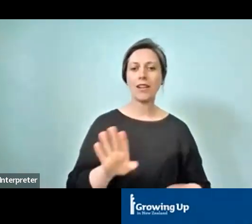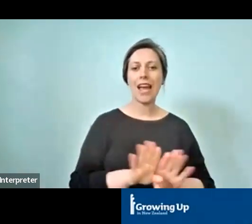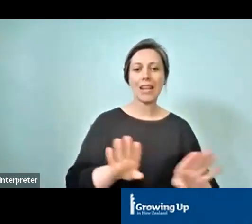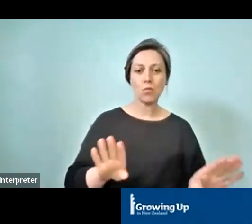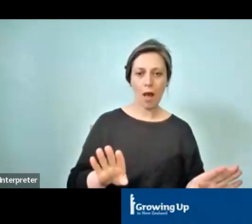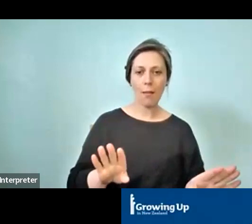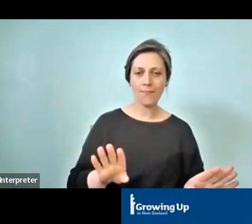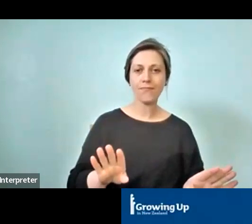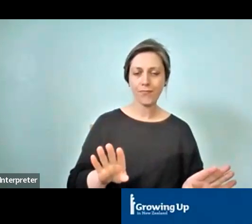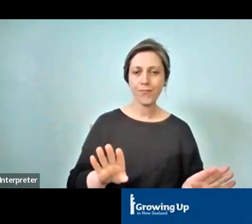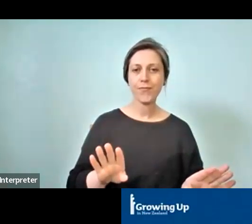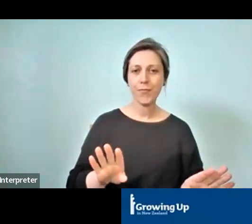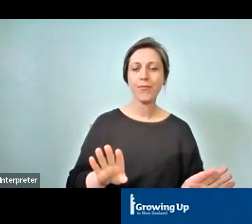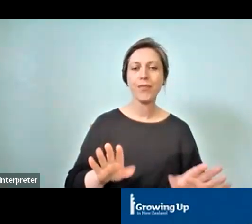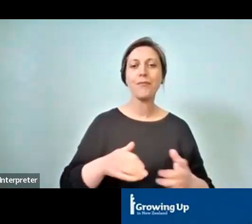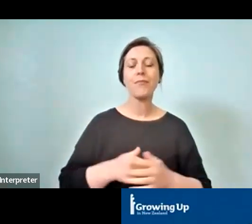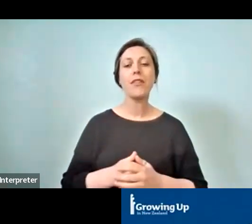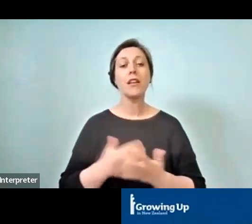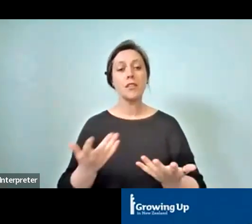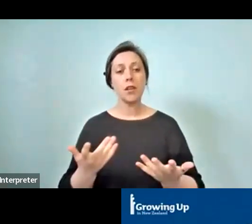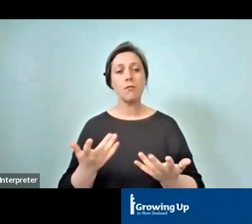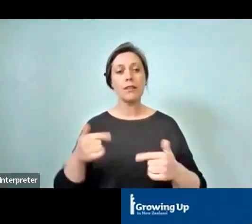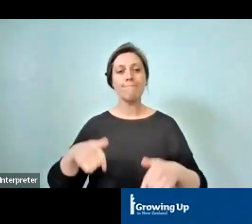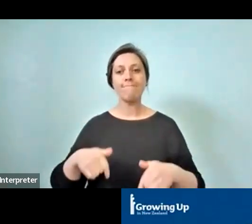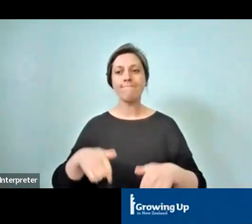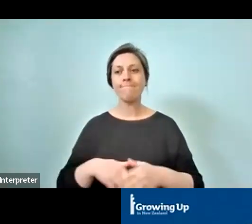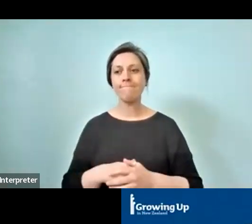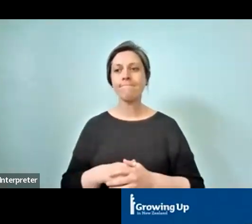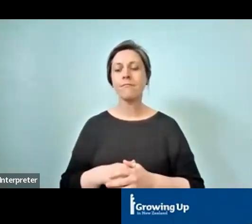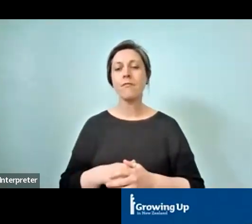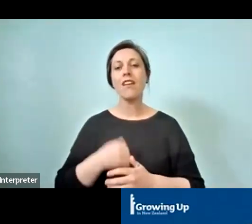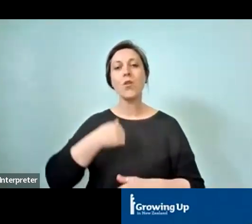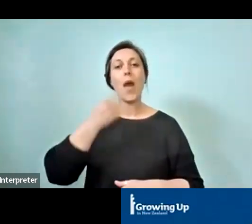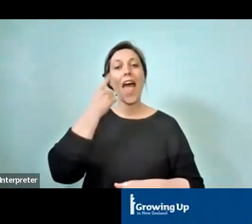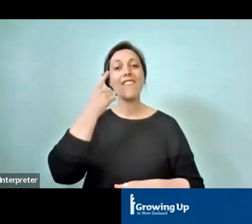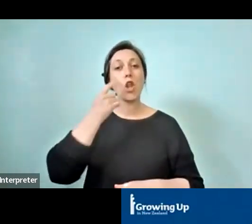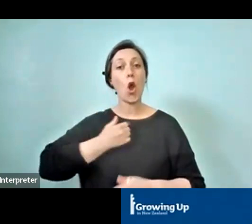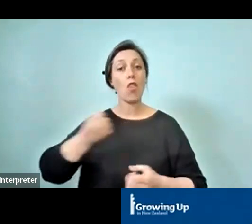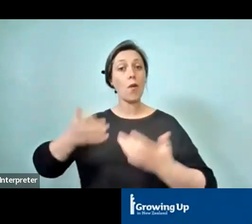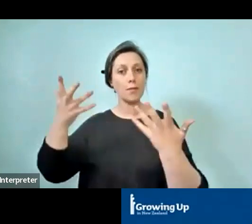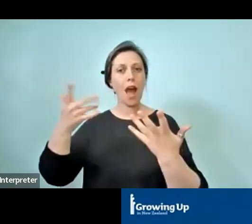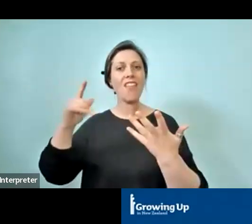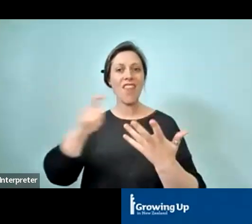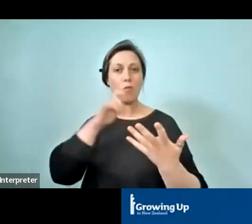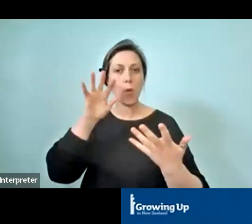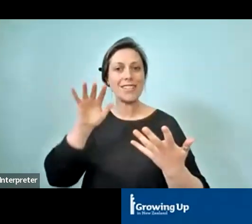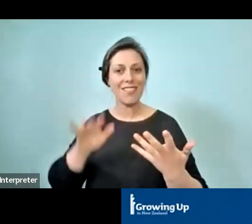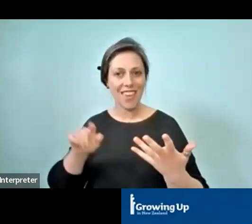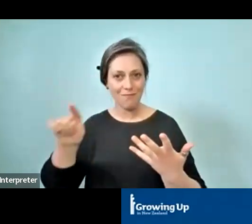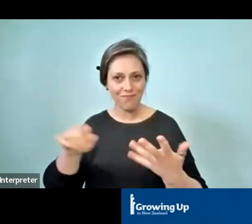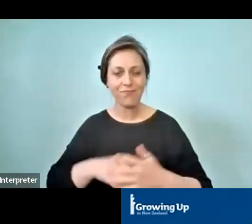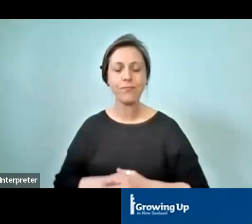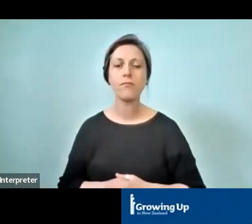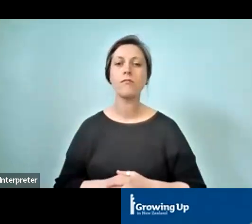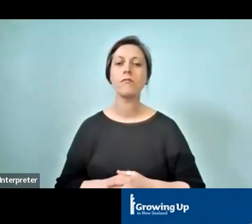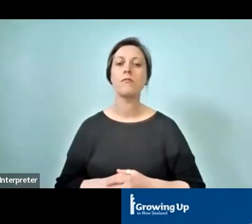society. So yeah, Kia Manawanui, that's on the website, and that's really guiding all of our work. That's for the population as a whole.